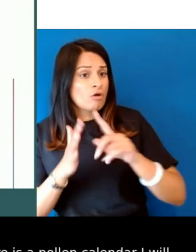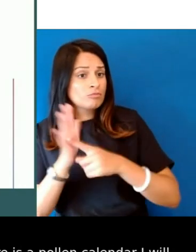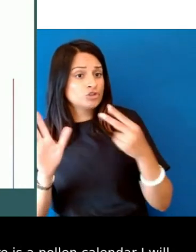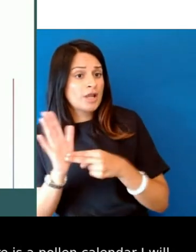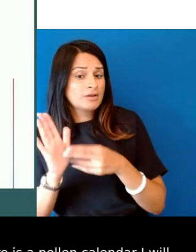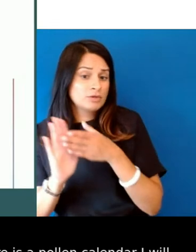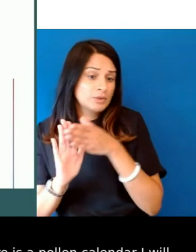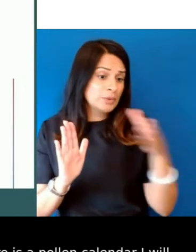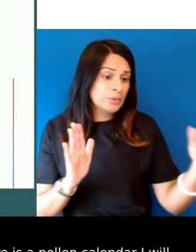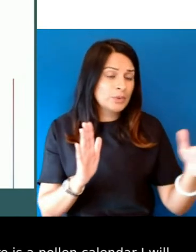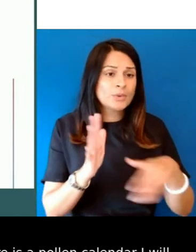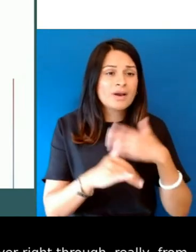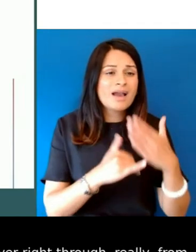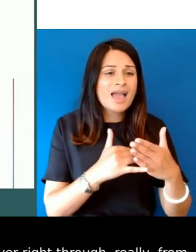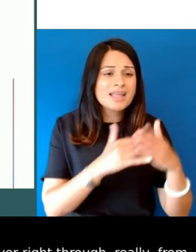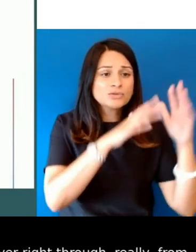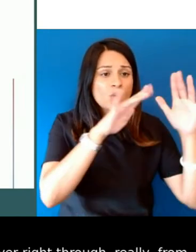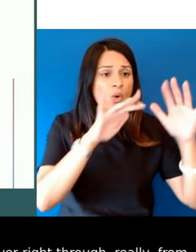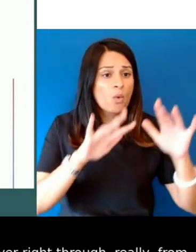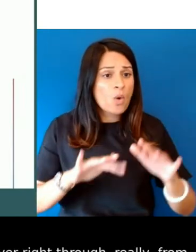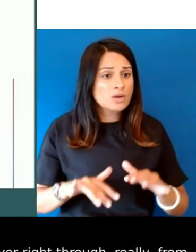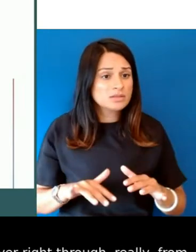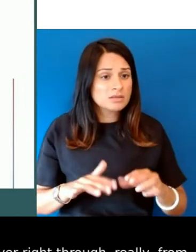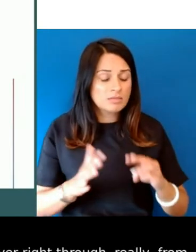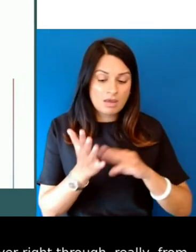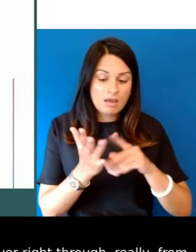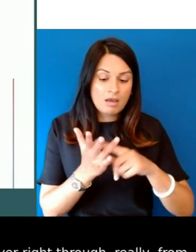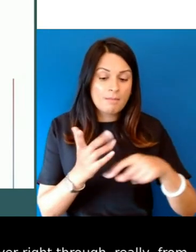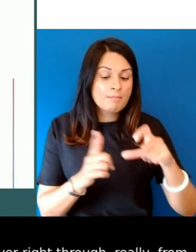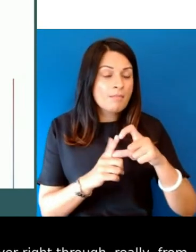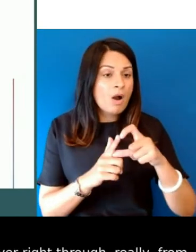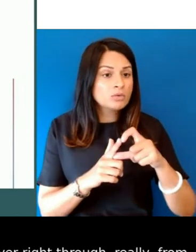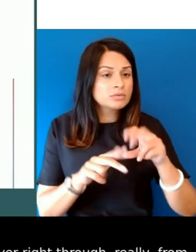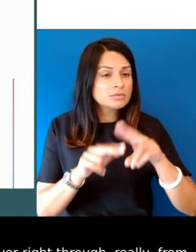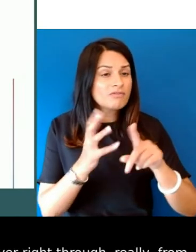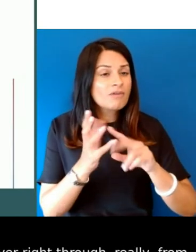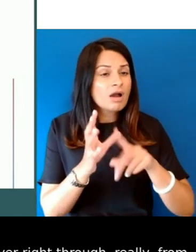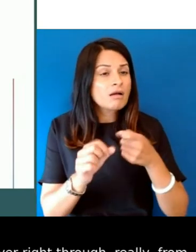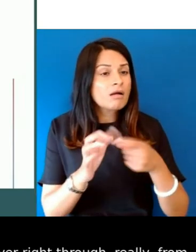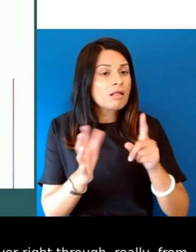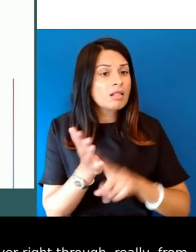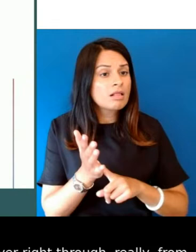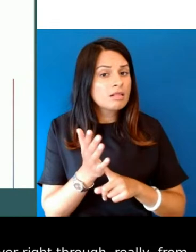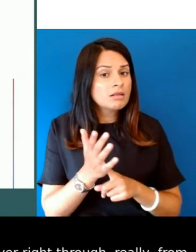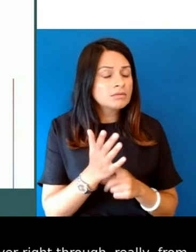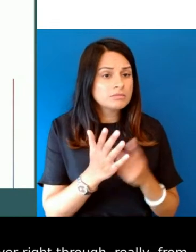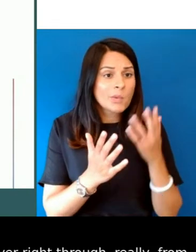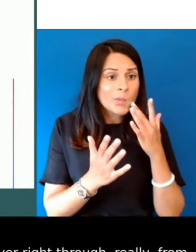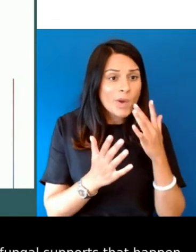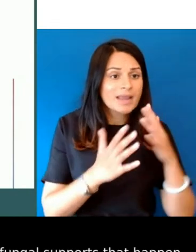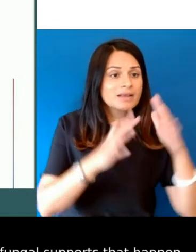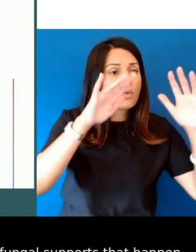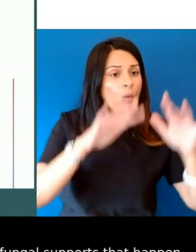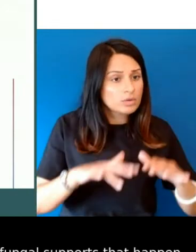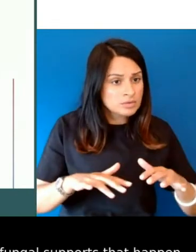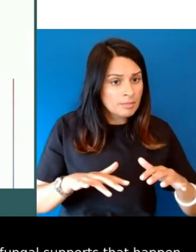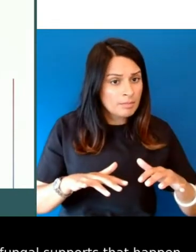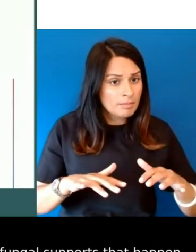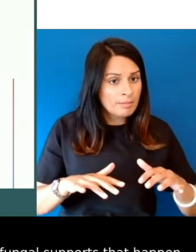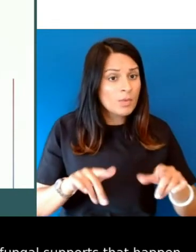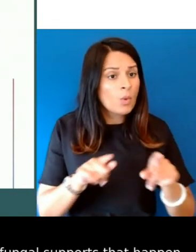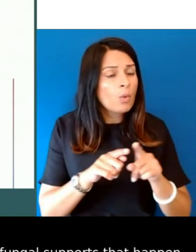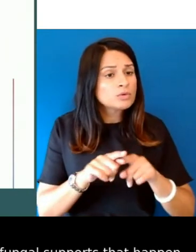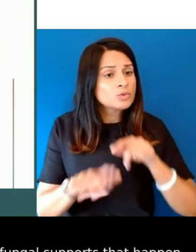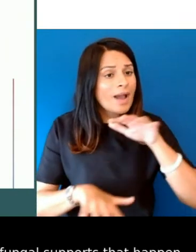autumn and then we've got mold and fungal spores that happen um during the autumn and there's animal dander so we always have to think about whether the